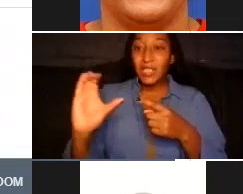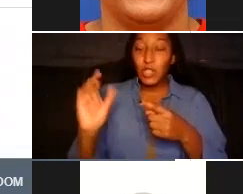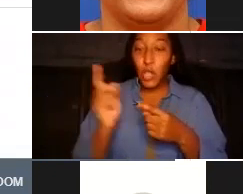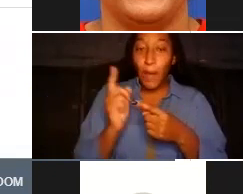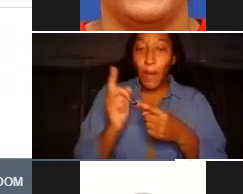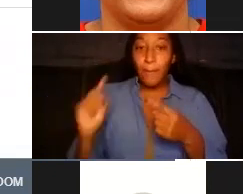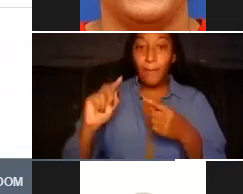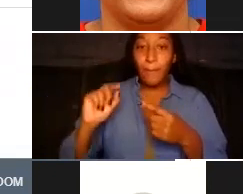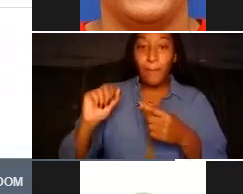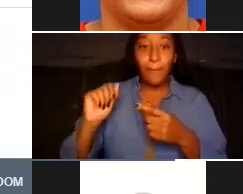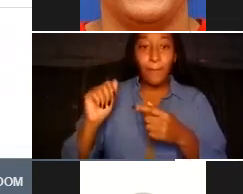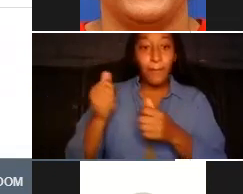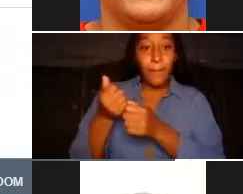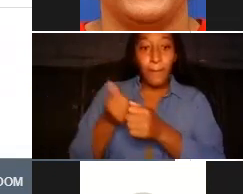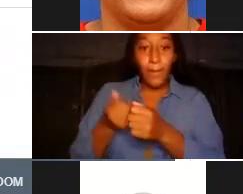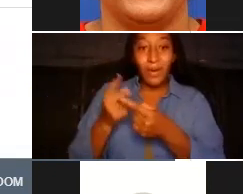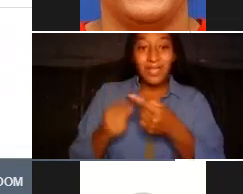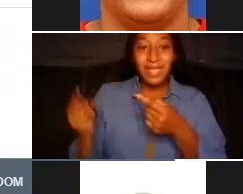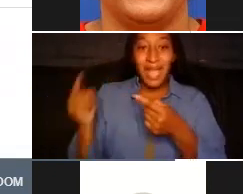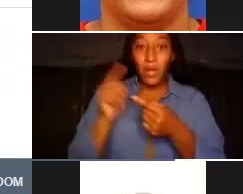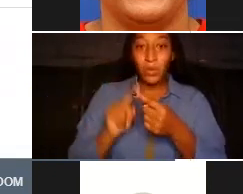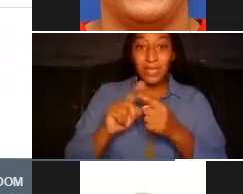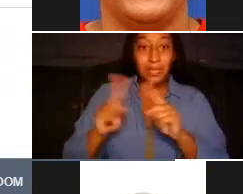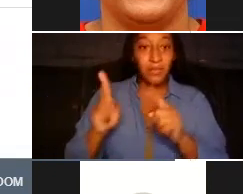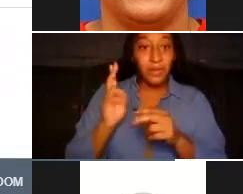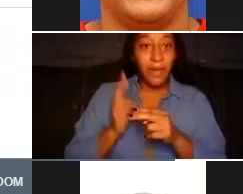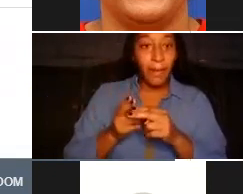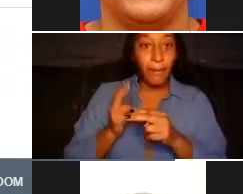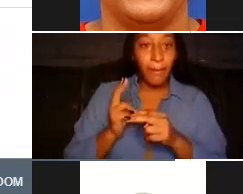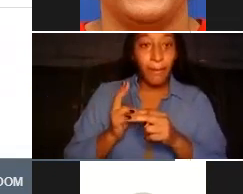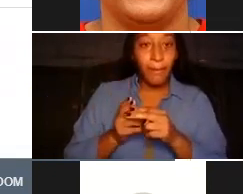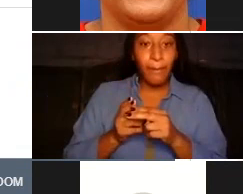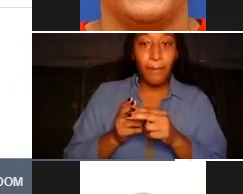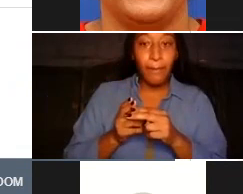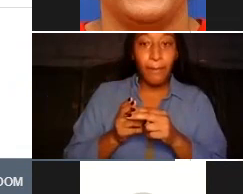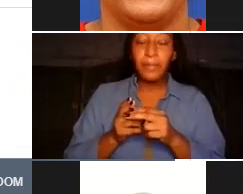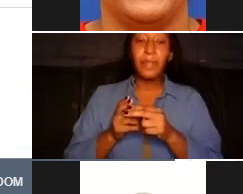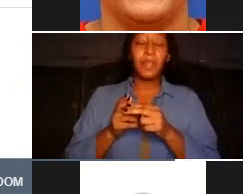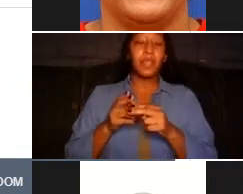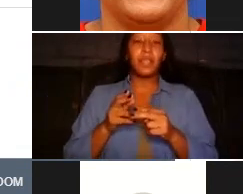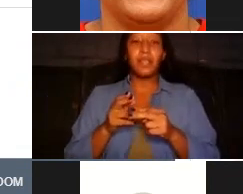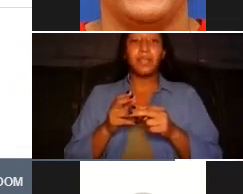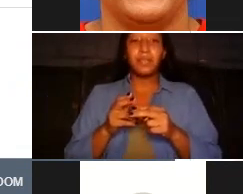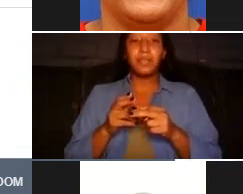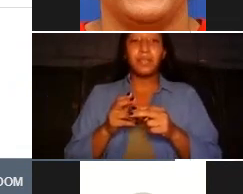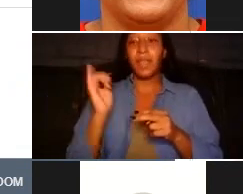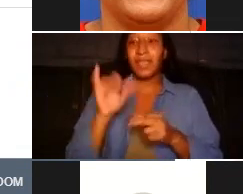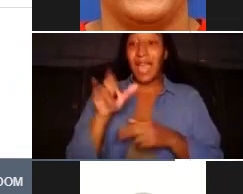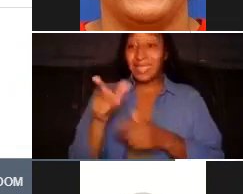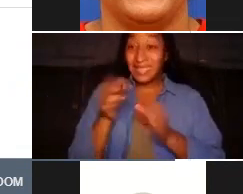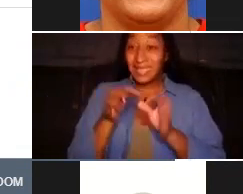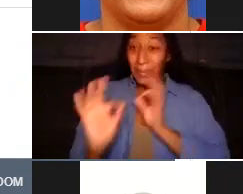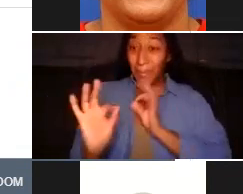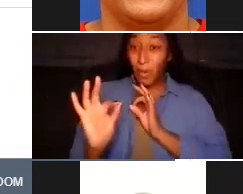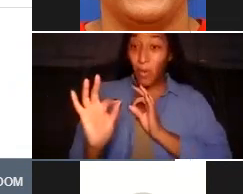So those simple oscillators that we want to deal with, like an object